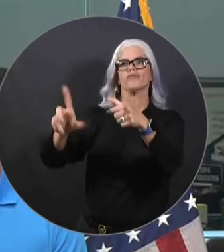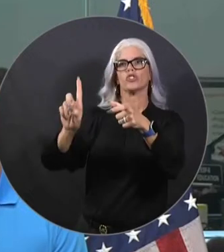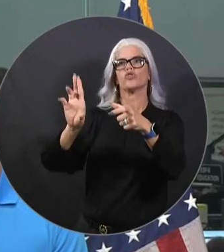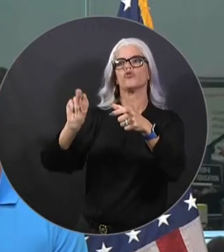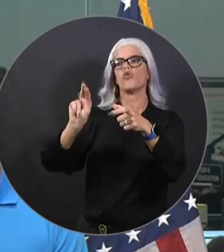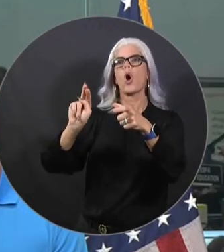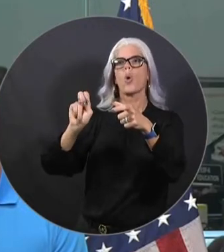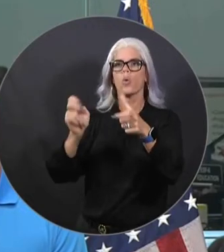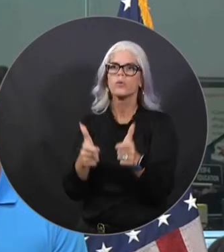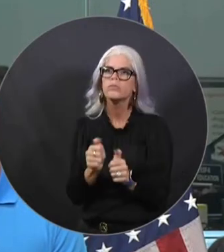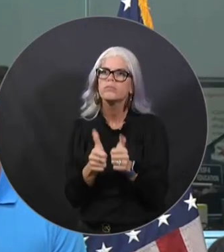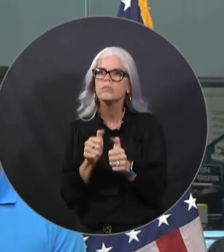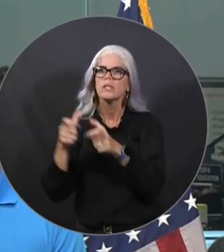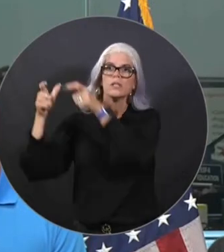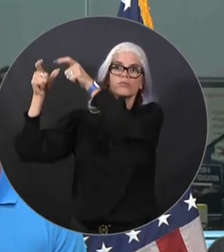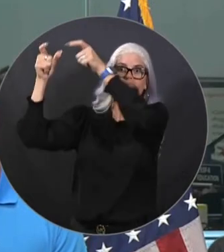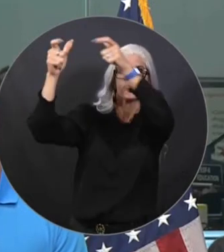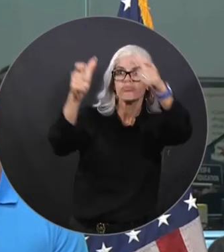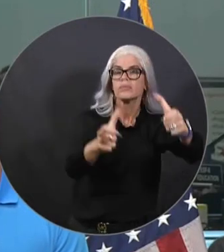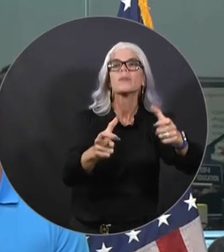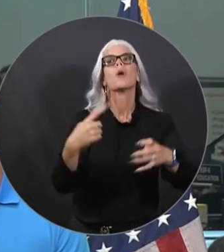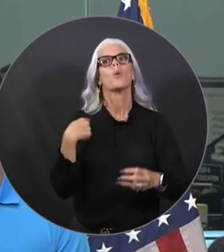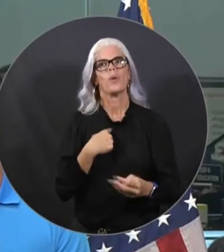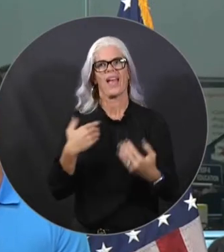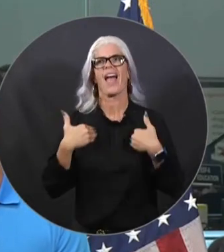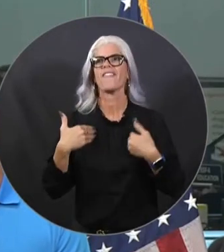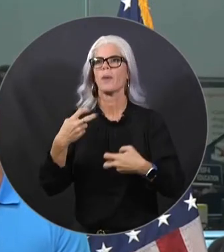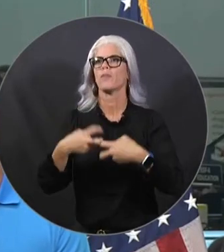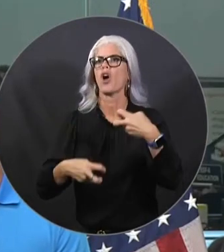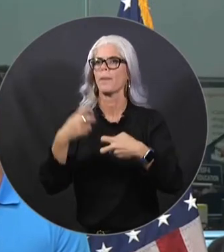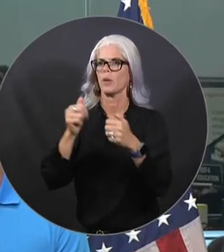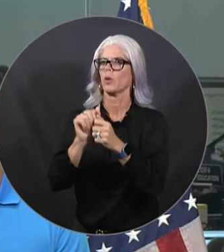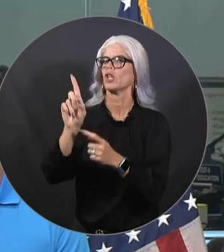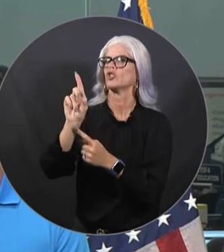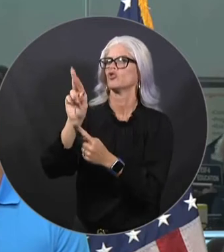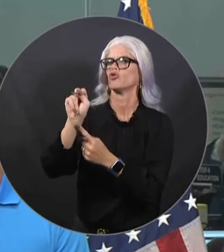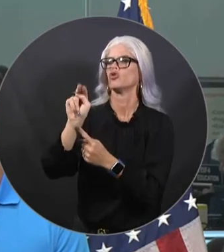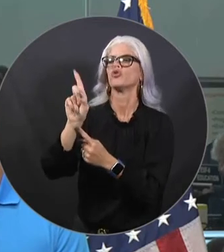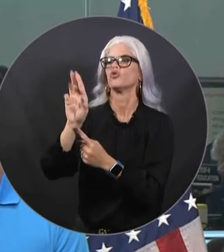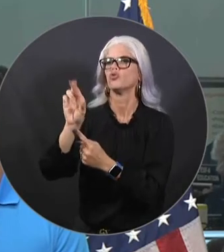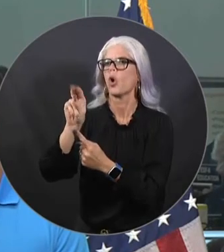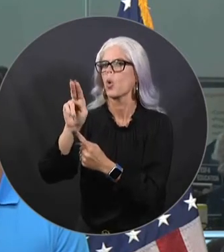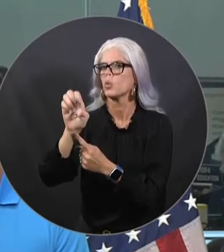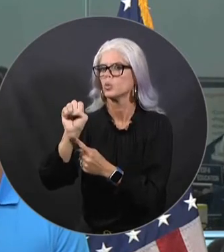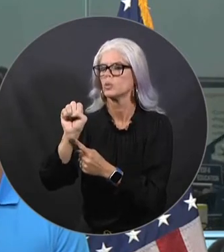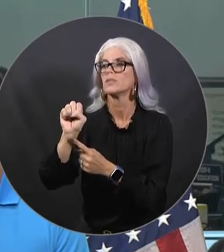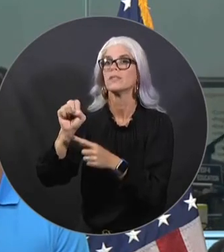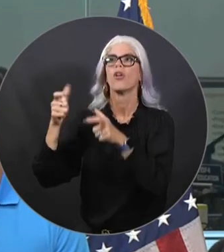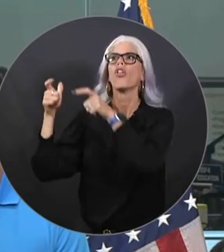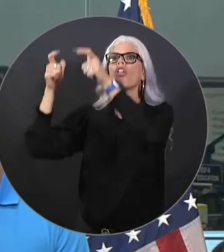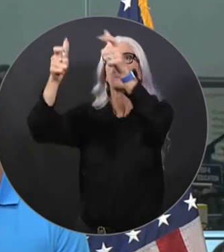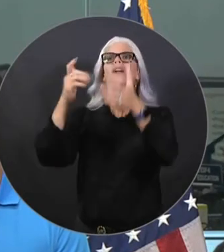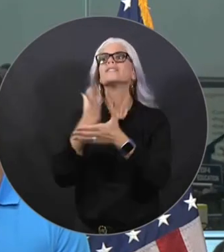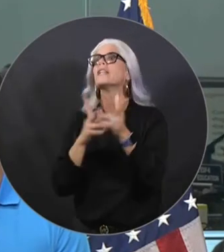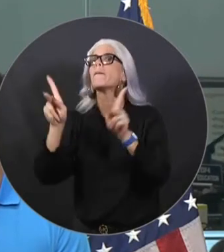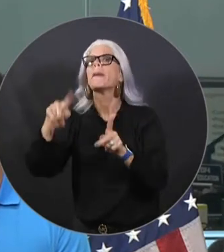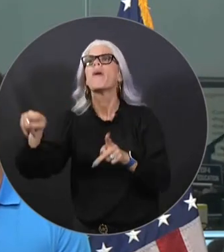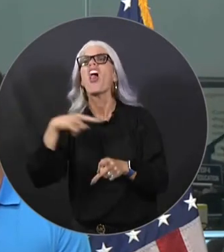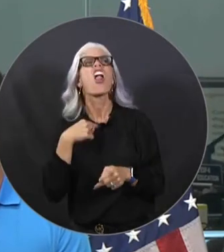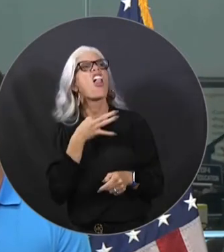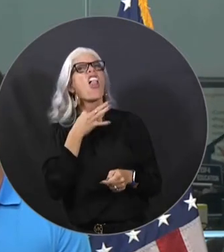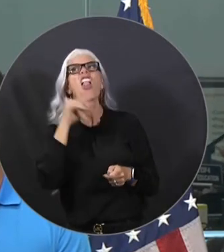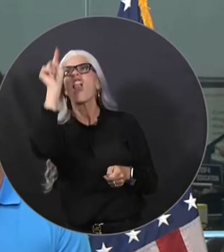in areas. Please do not operate your drones in the areas where we